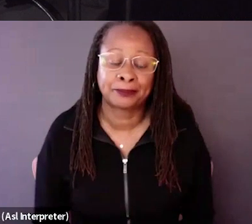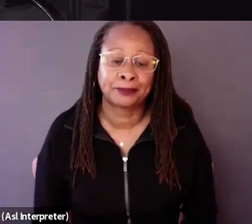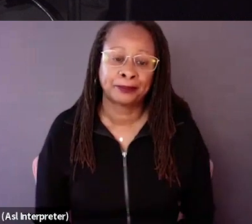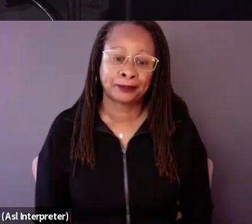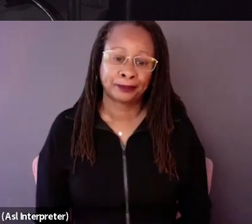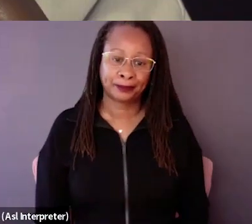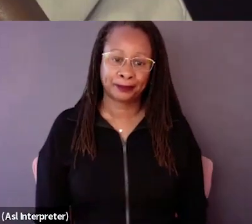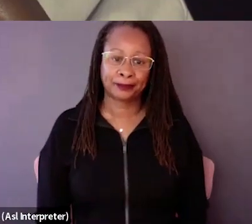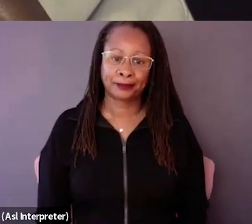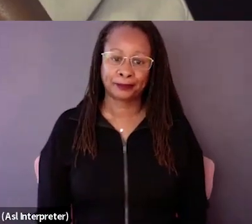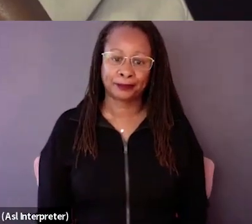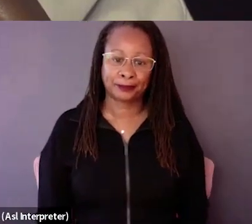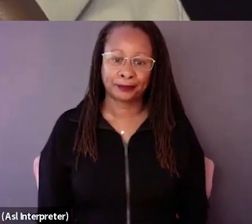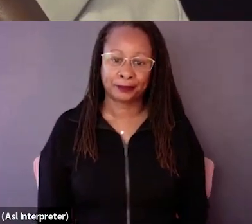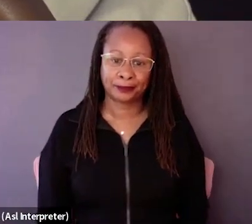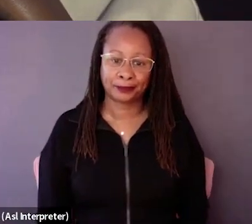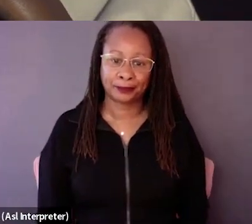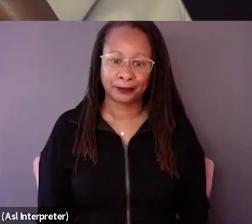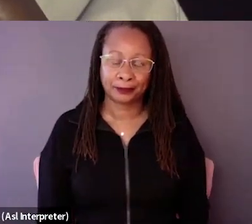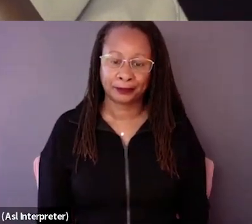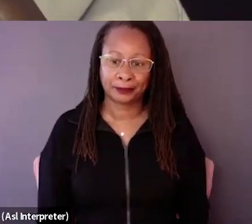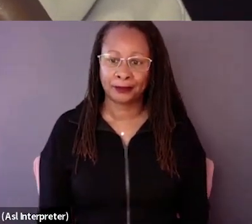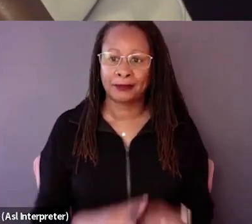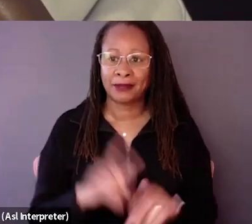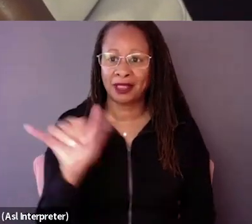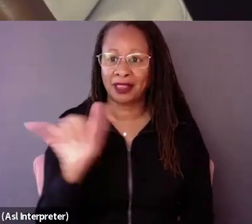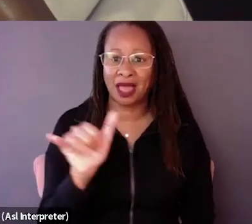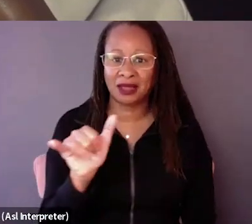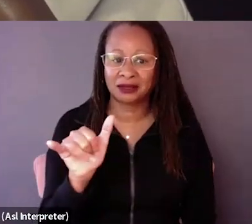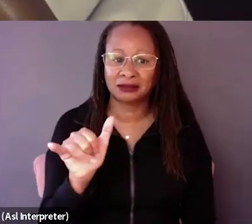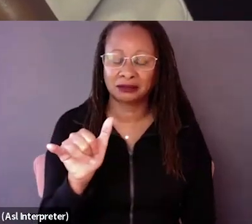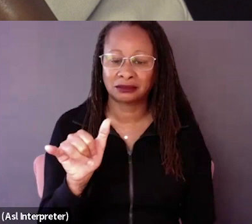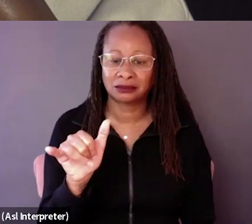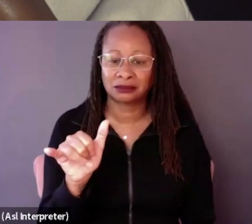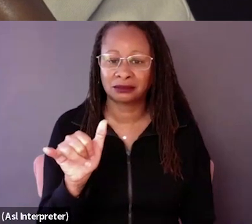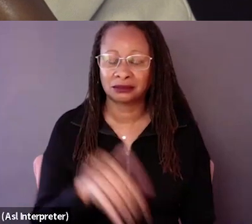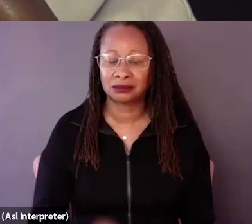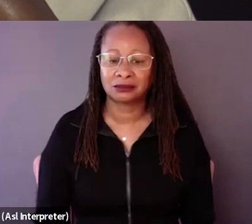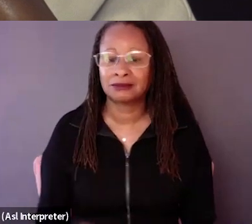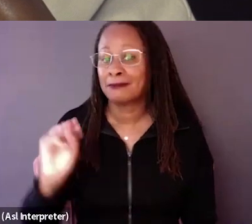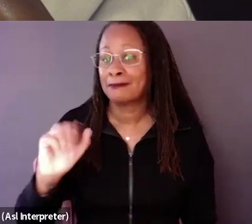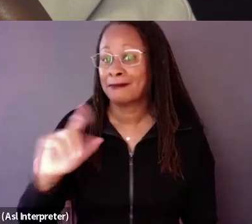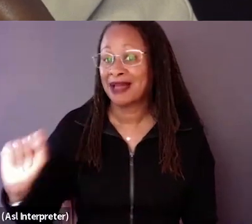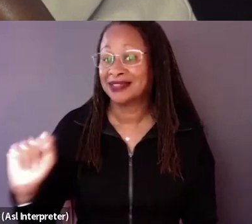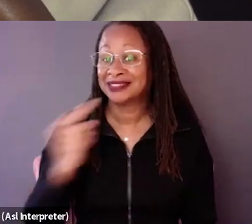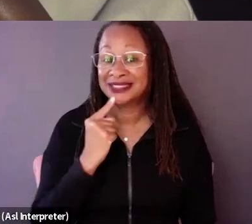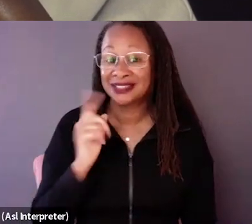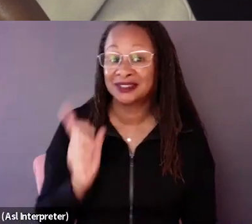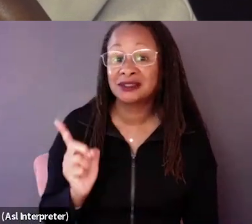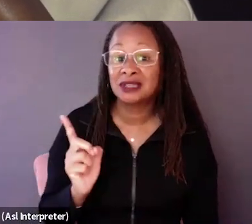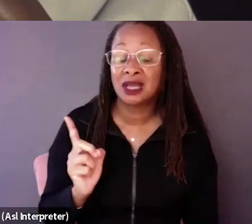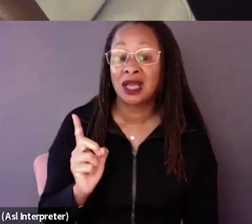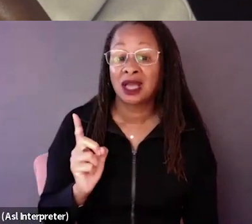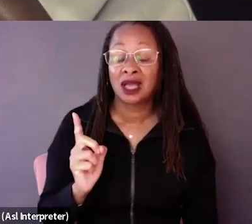Well, I don't know if they've seen the film, but I think they have, because Bobby went back to Uganda and he was picked up like